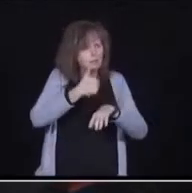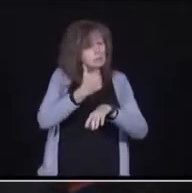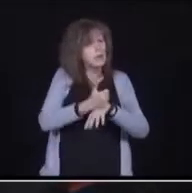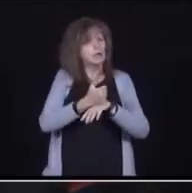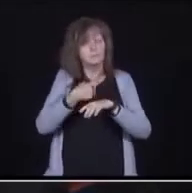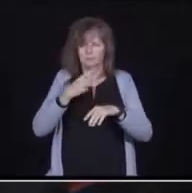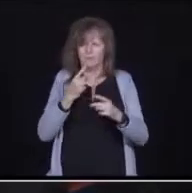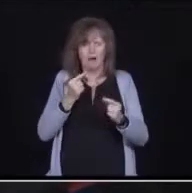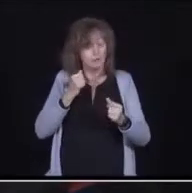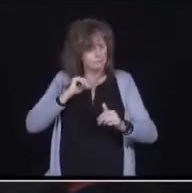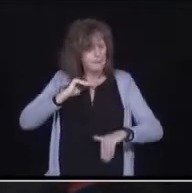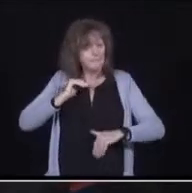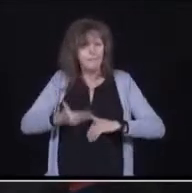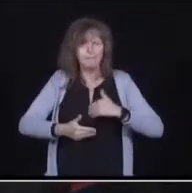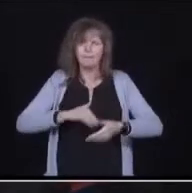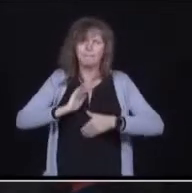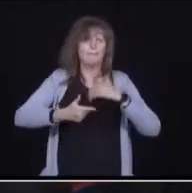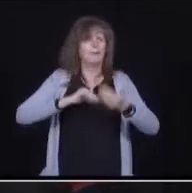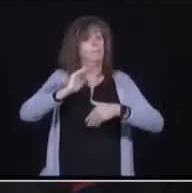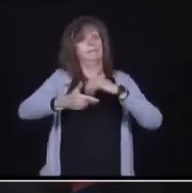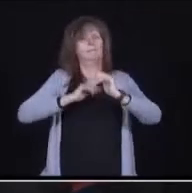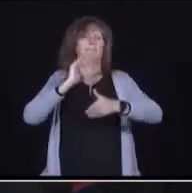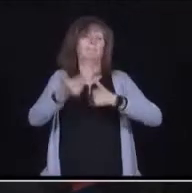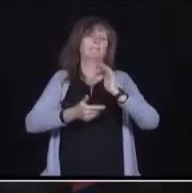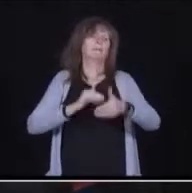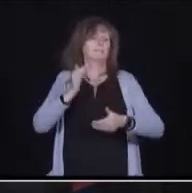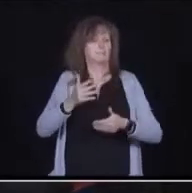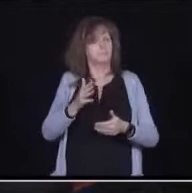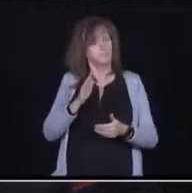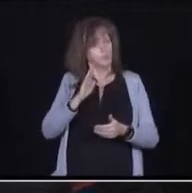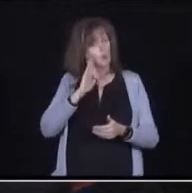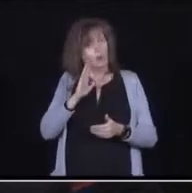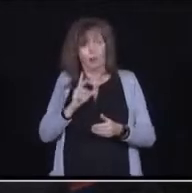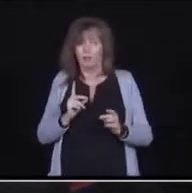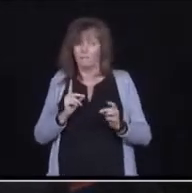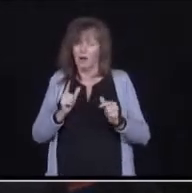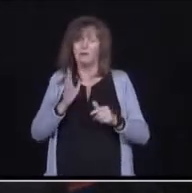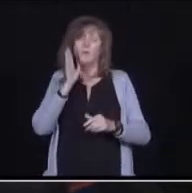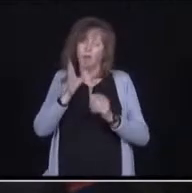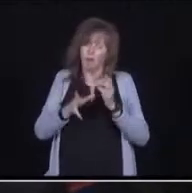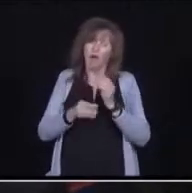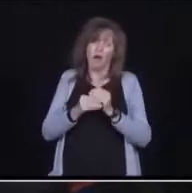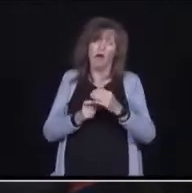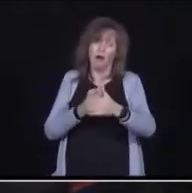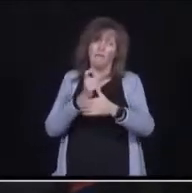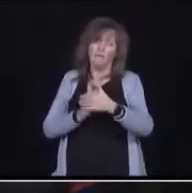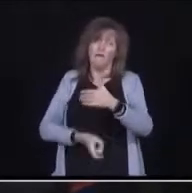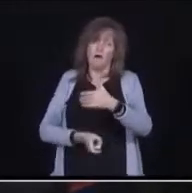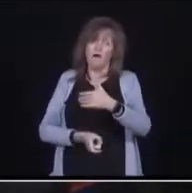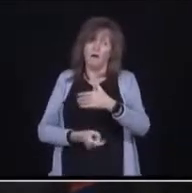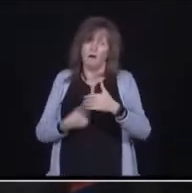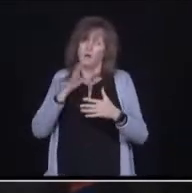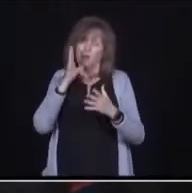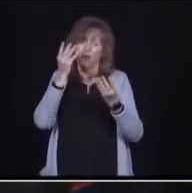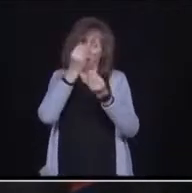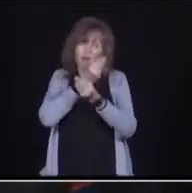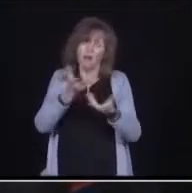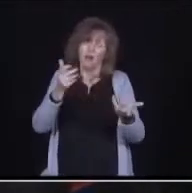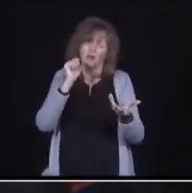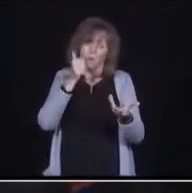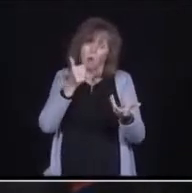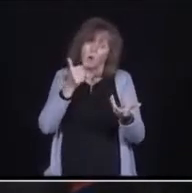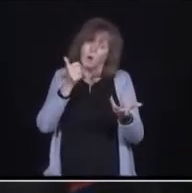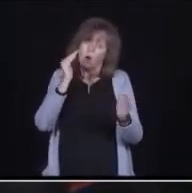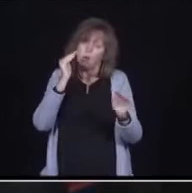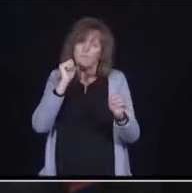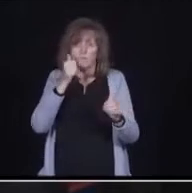and we're going to act quickly on this. And yes, there will be fines, and I'll give you the number hopefully tomorrow. But